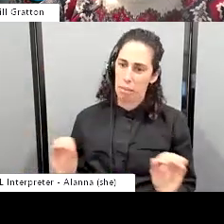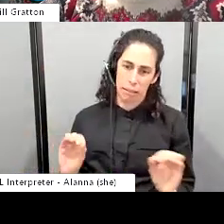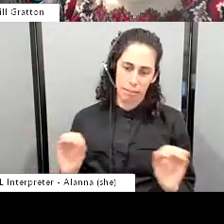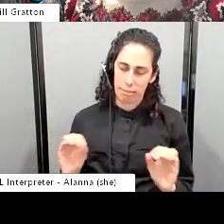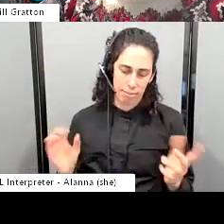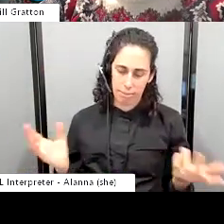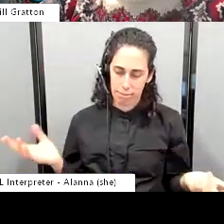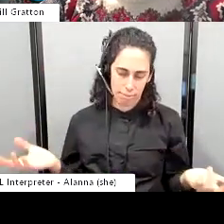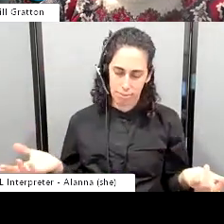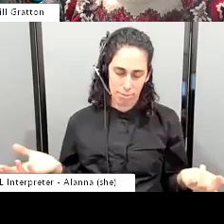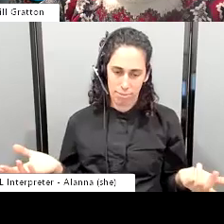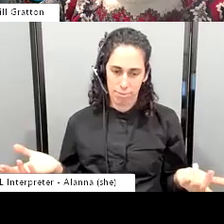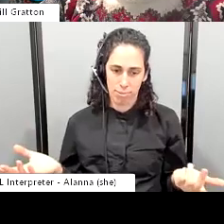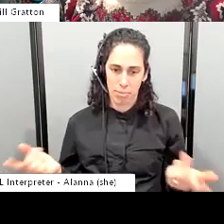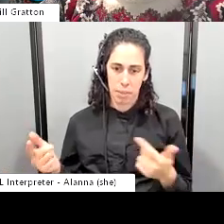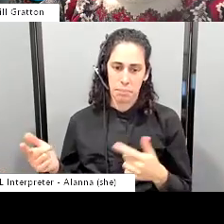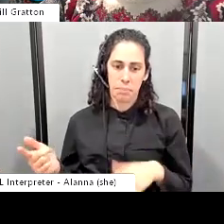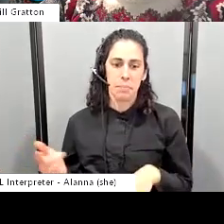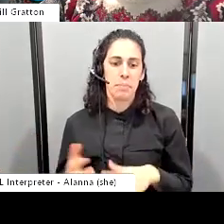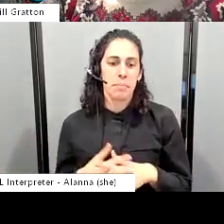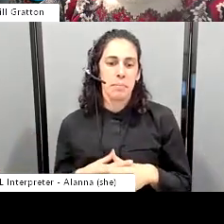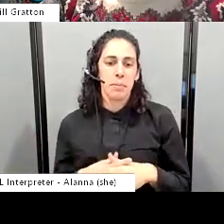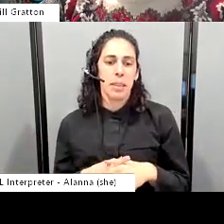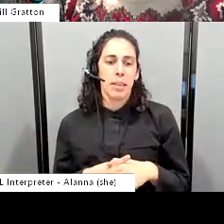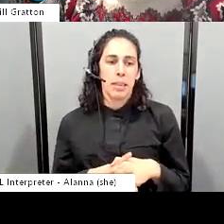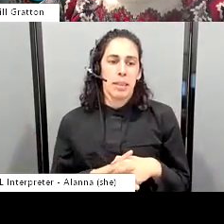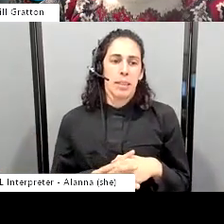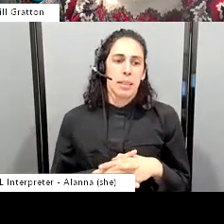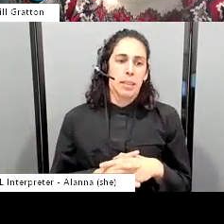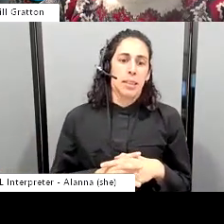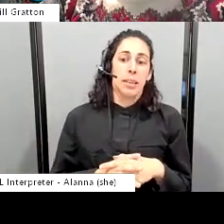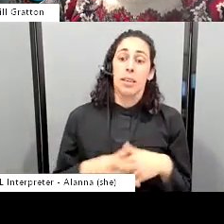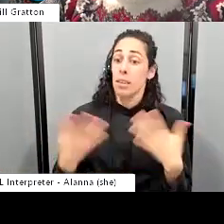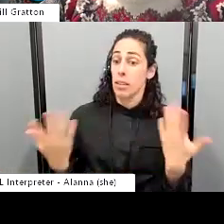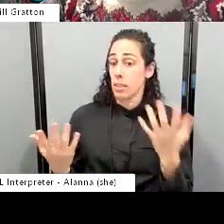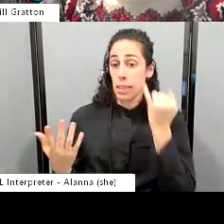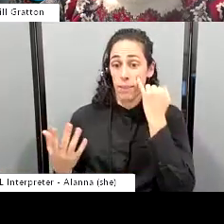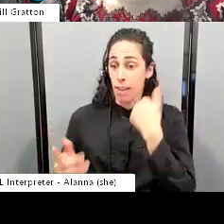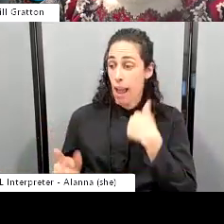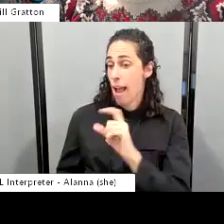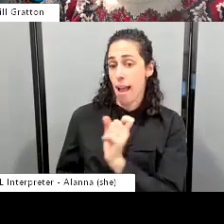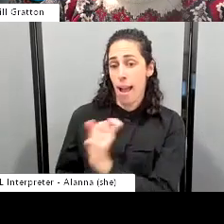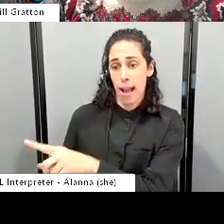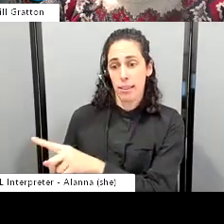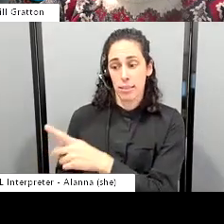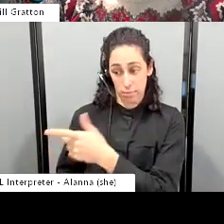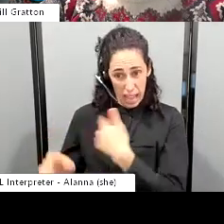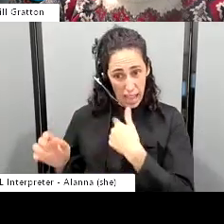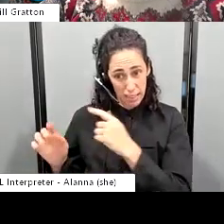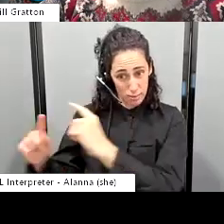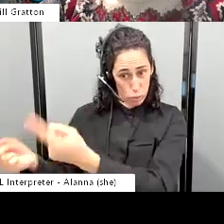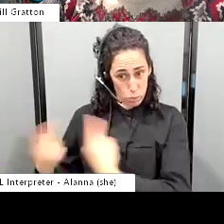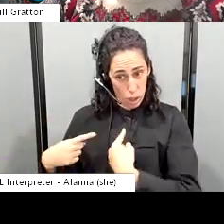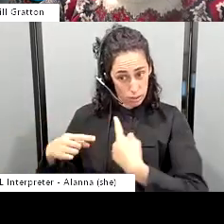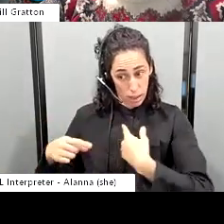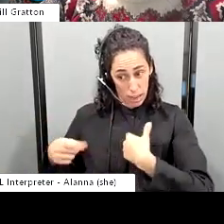And one of the things that's come up as we've gone through examples is how reliable are the answers? So we found out with the translation example, it's probably